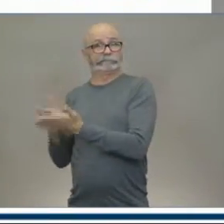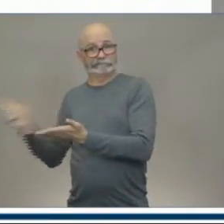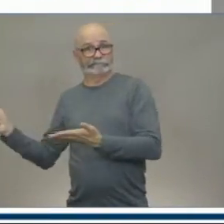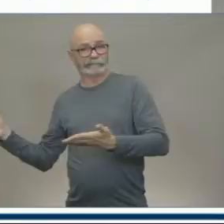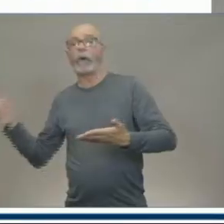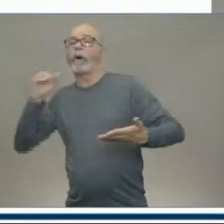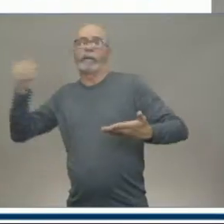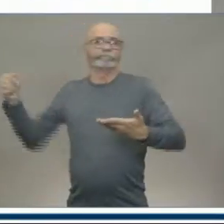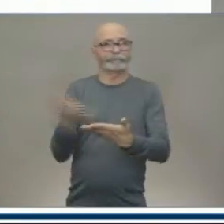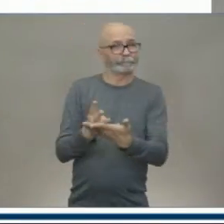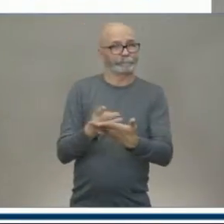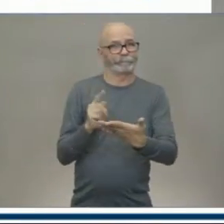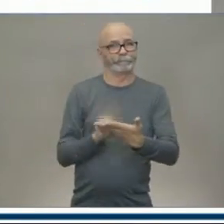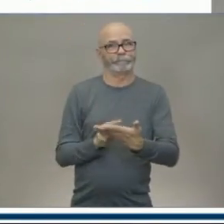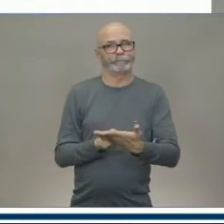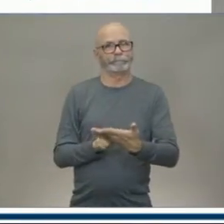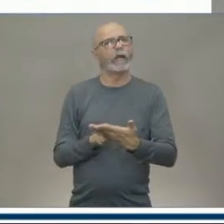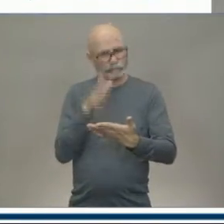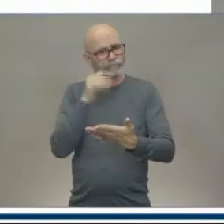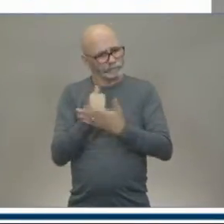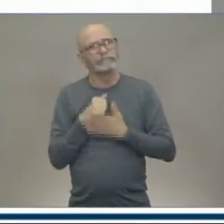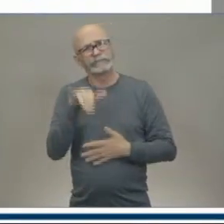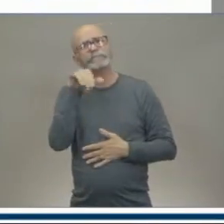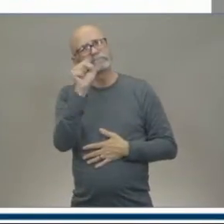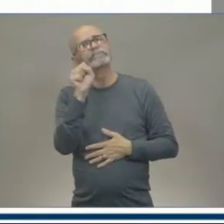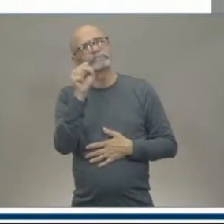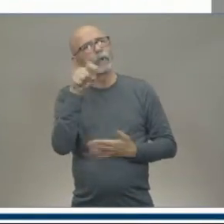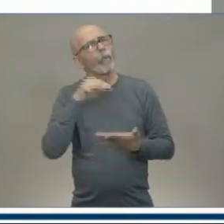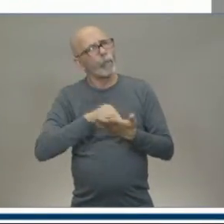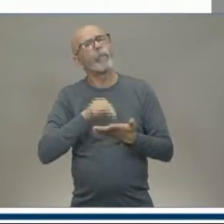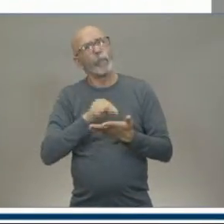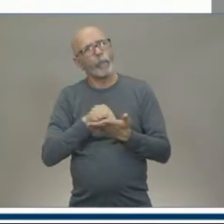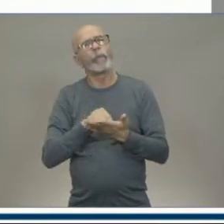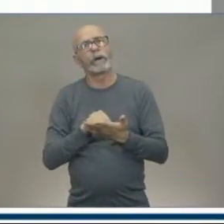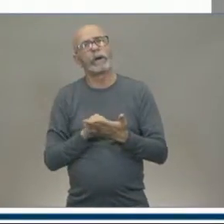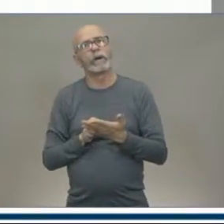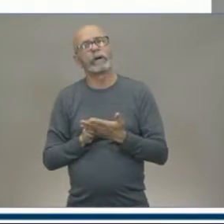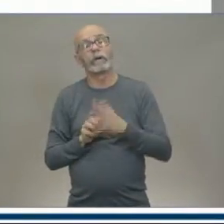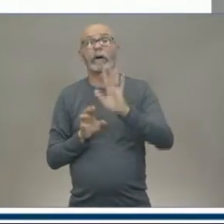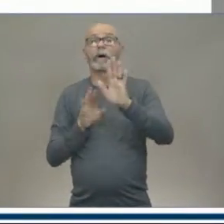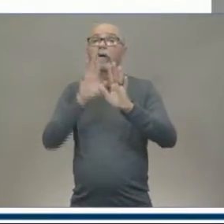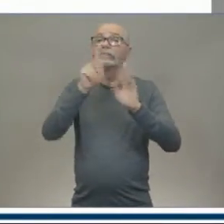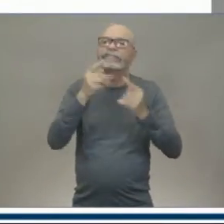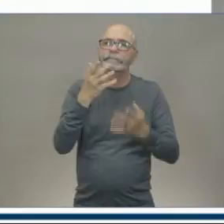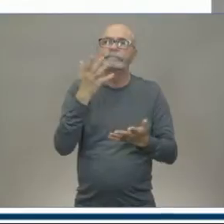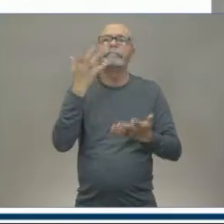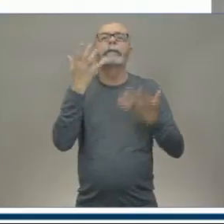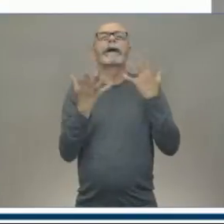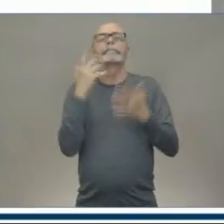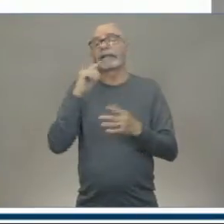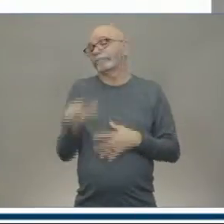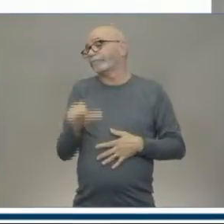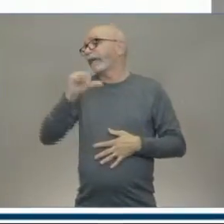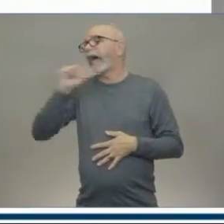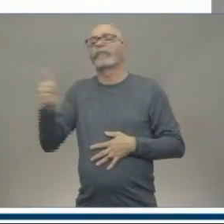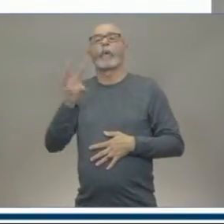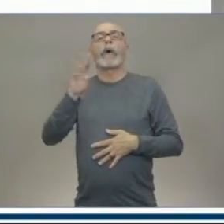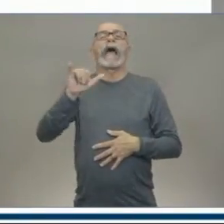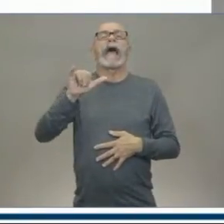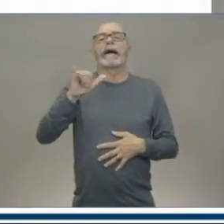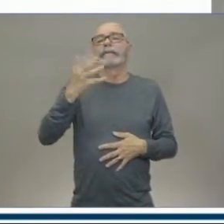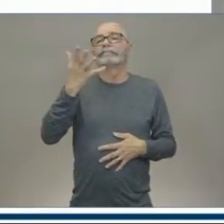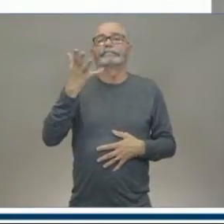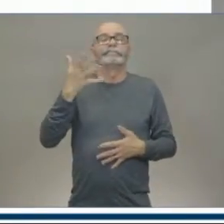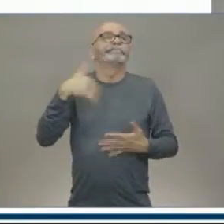a helpful information. But I'm also, you've heard me say many times, it's just another tool in our big toolbox, and